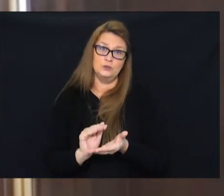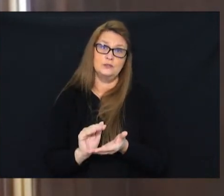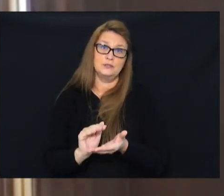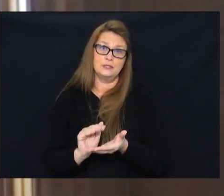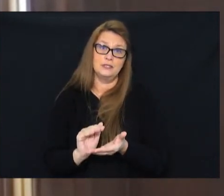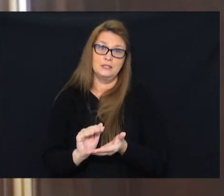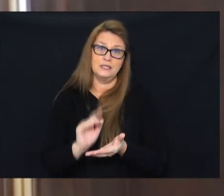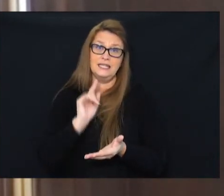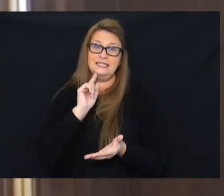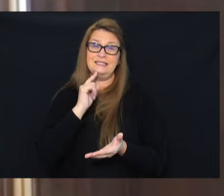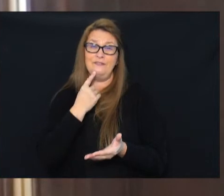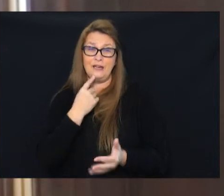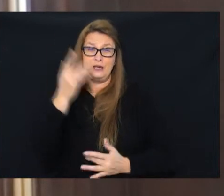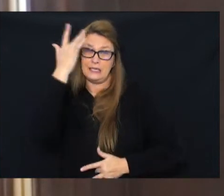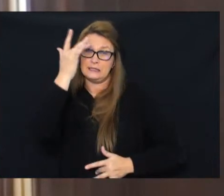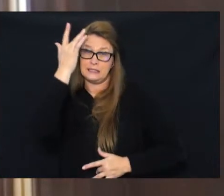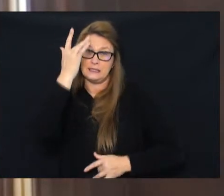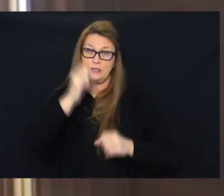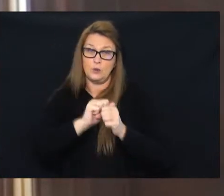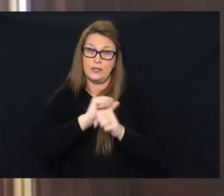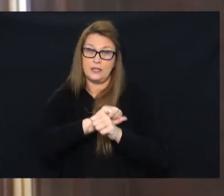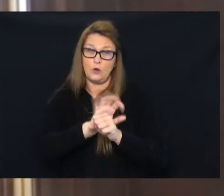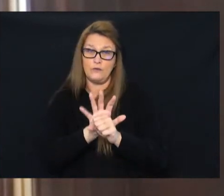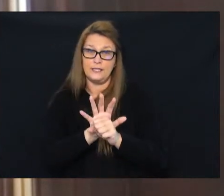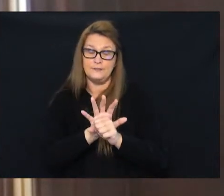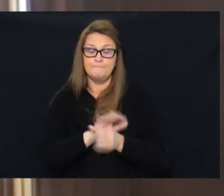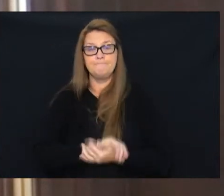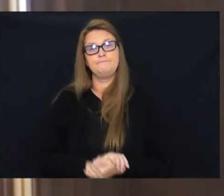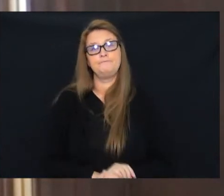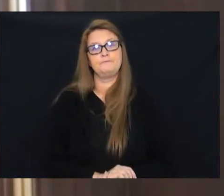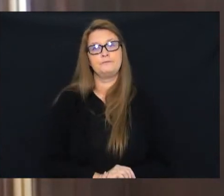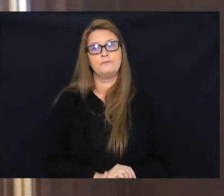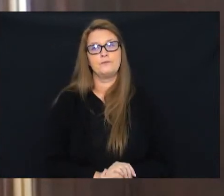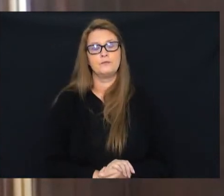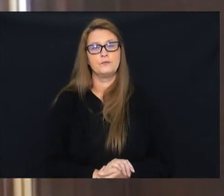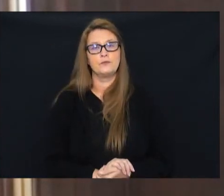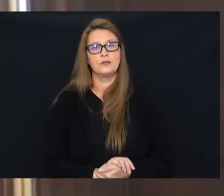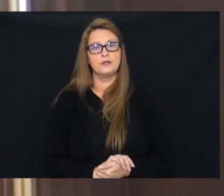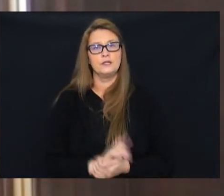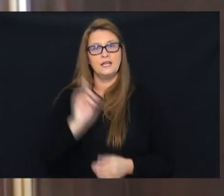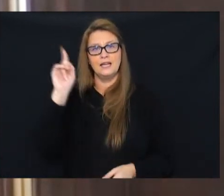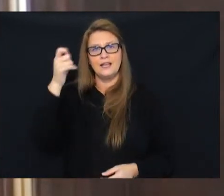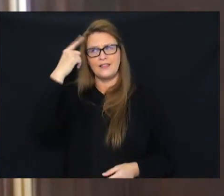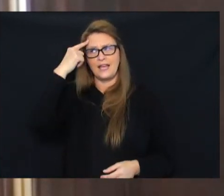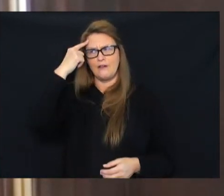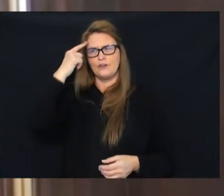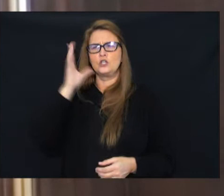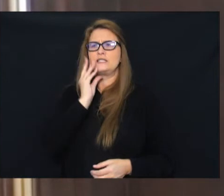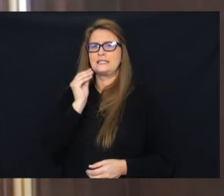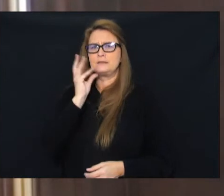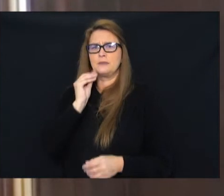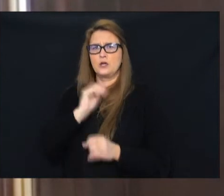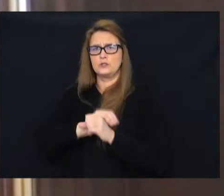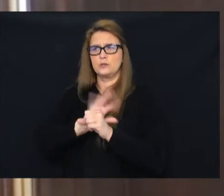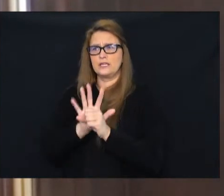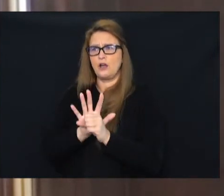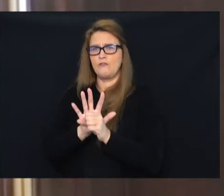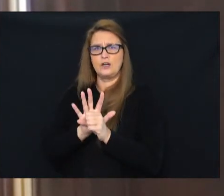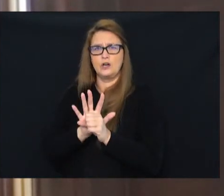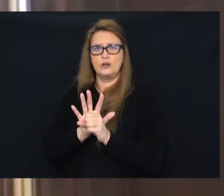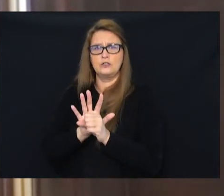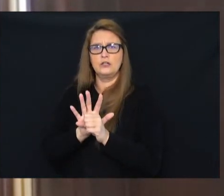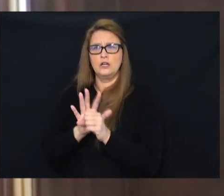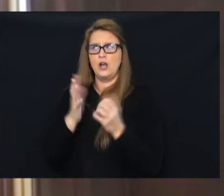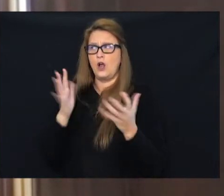severe consequences of people with COVID-19. The other thing is, we know from what the governor went through and reflected in